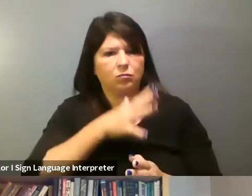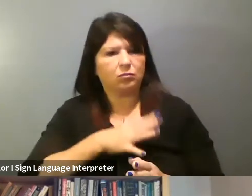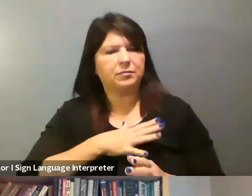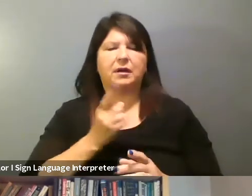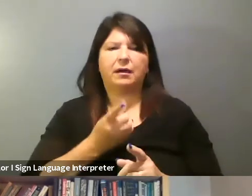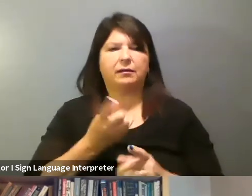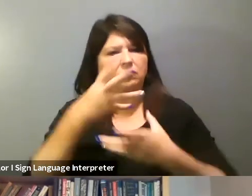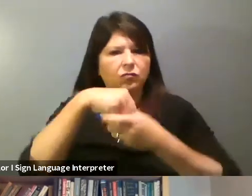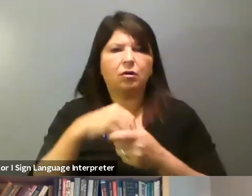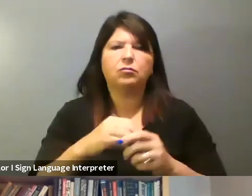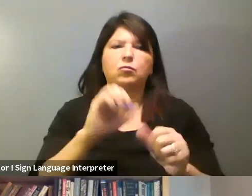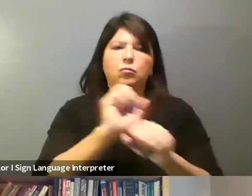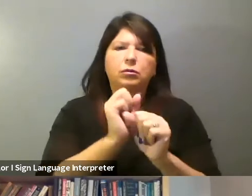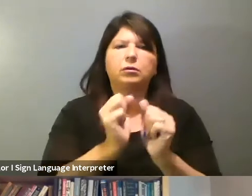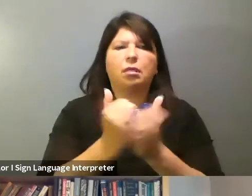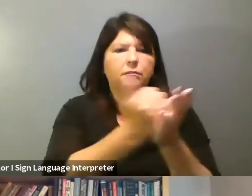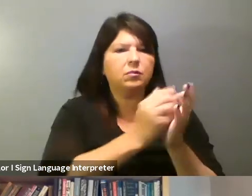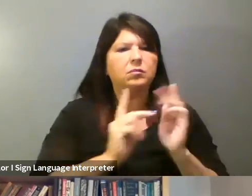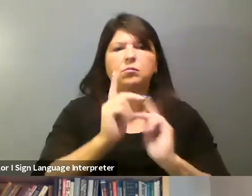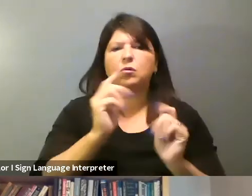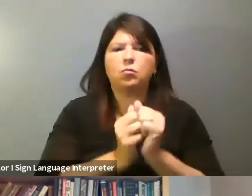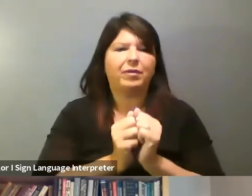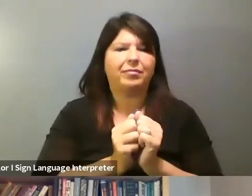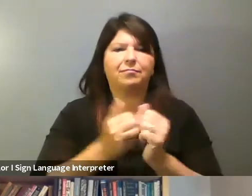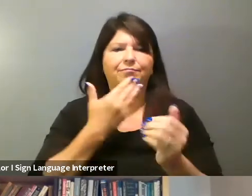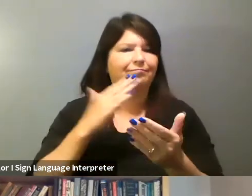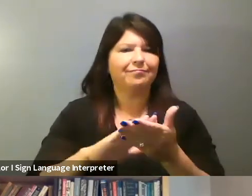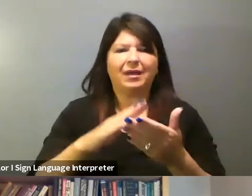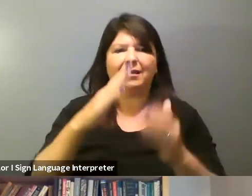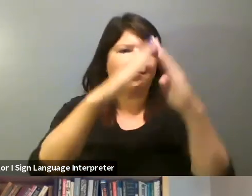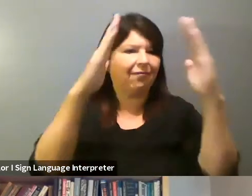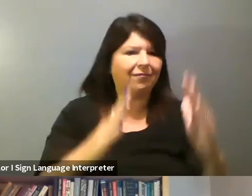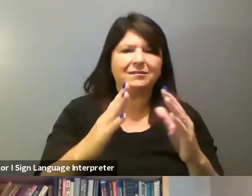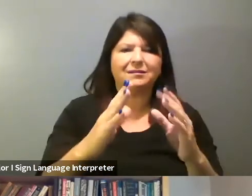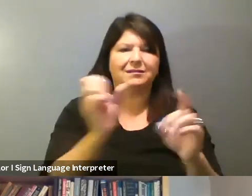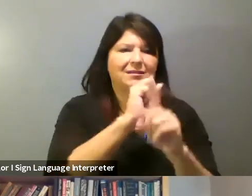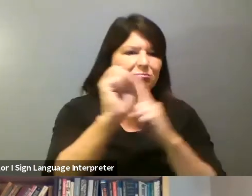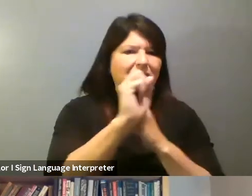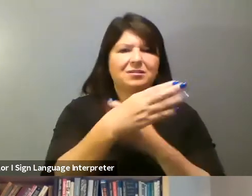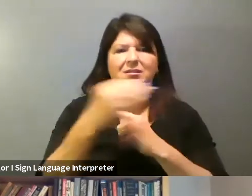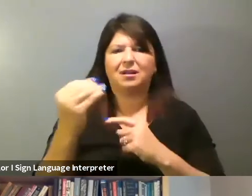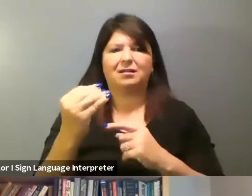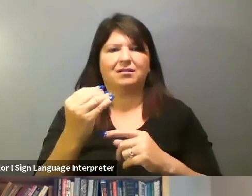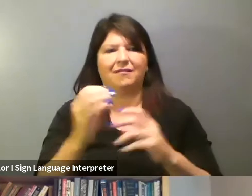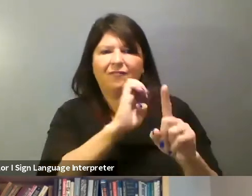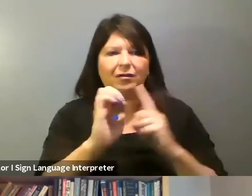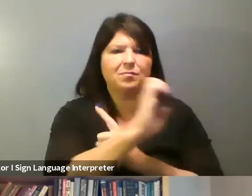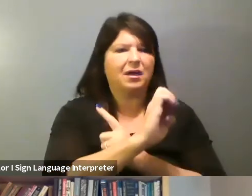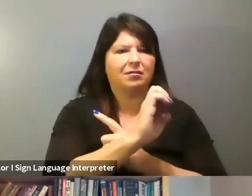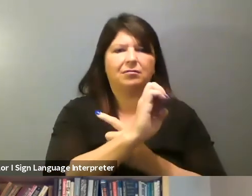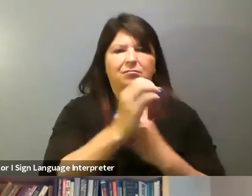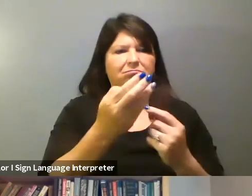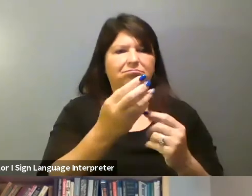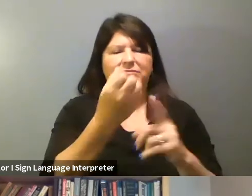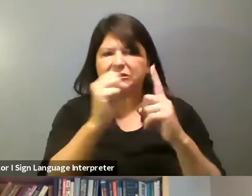all the horrible conditions, environmental justice. And there was only